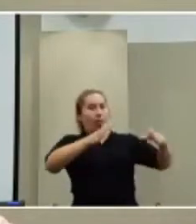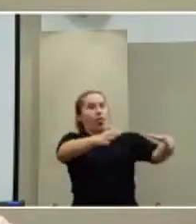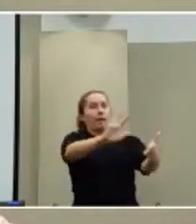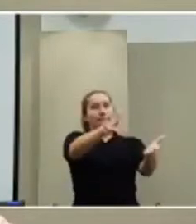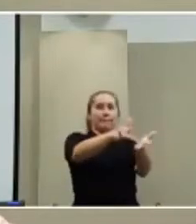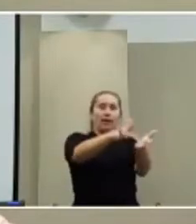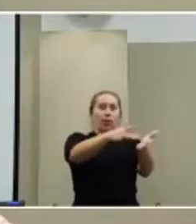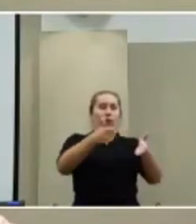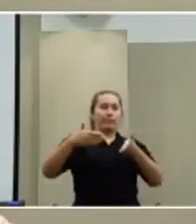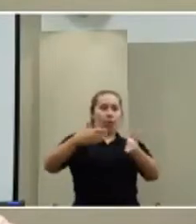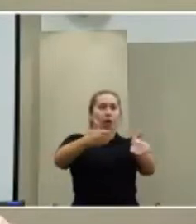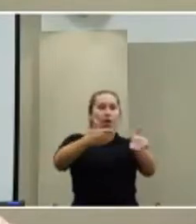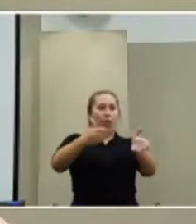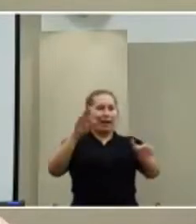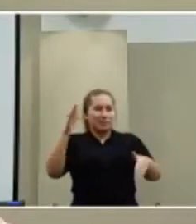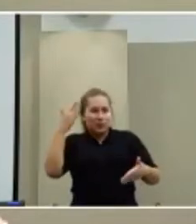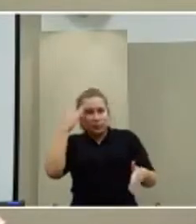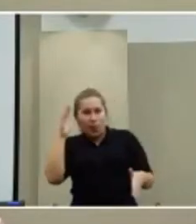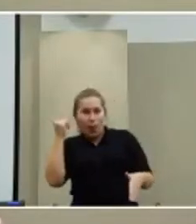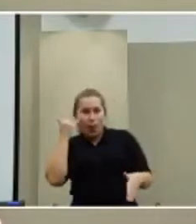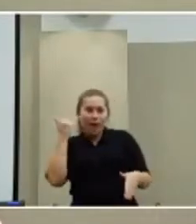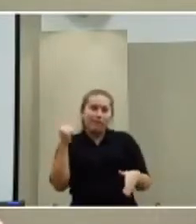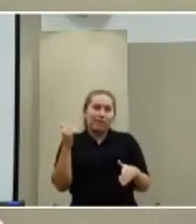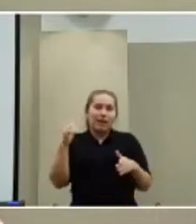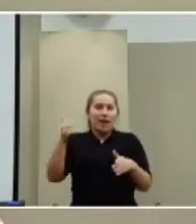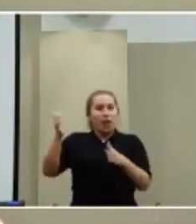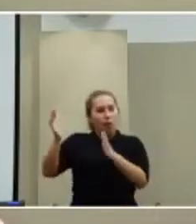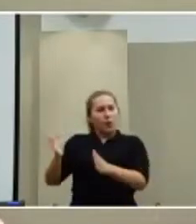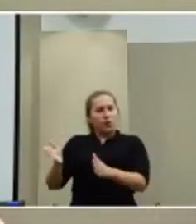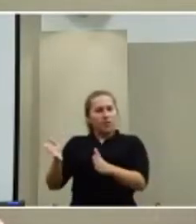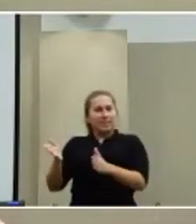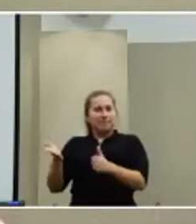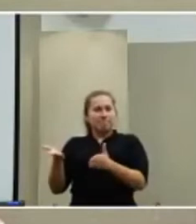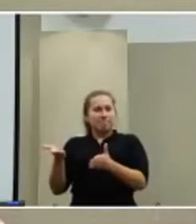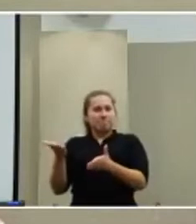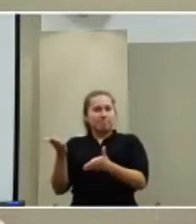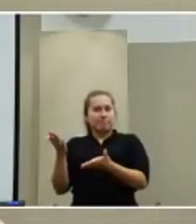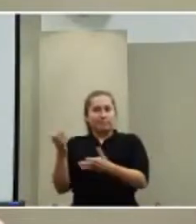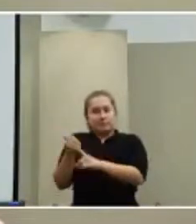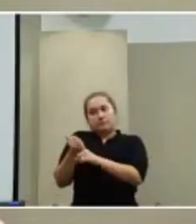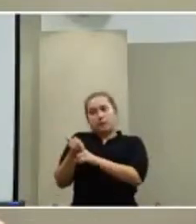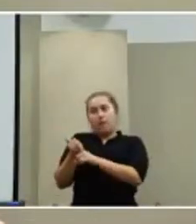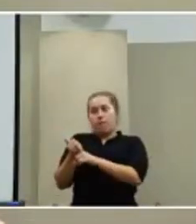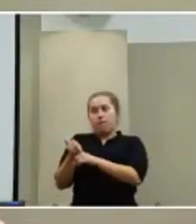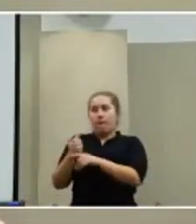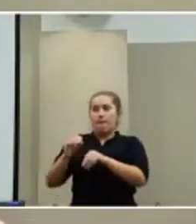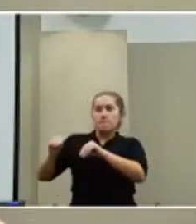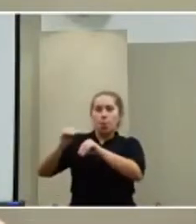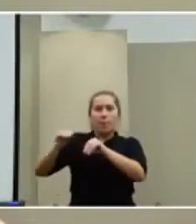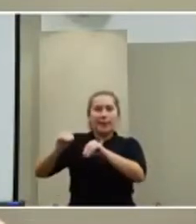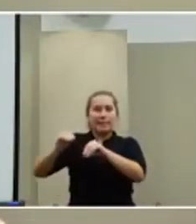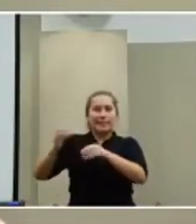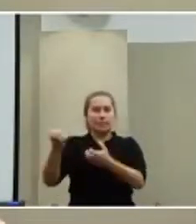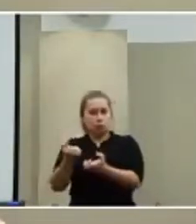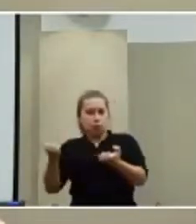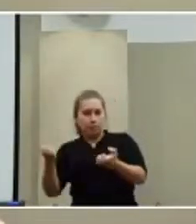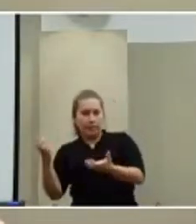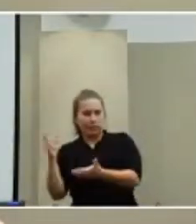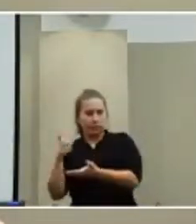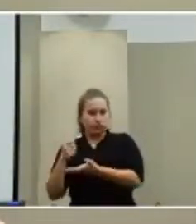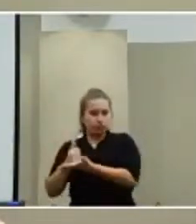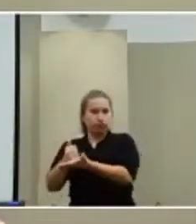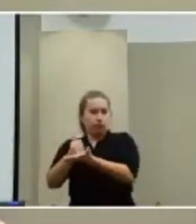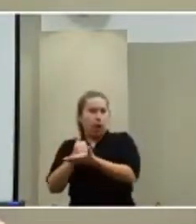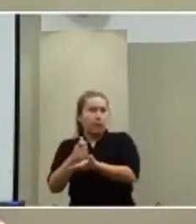sidewalk, because you do not know if someone in some type of mobility device will need to fight with